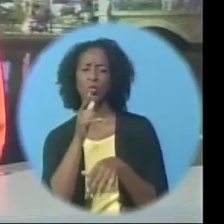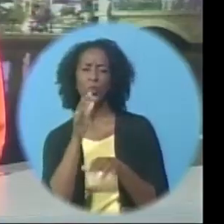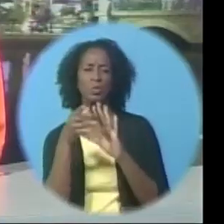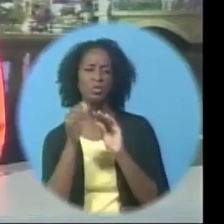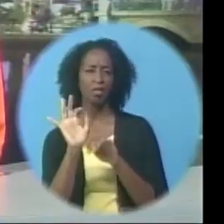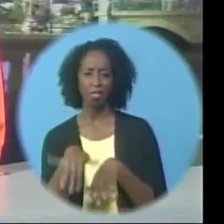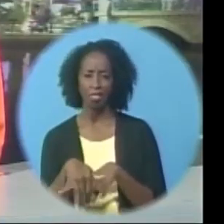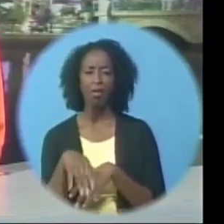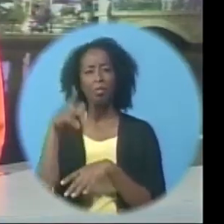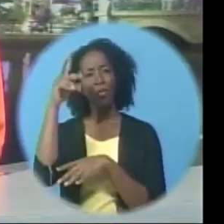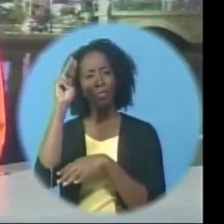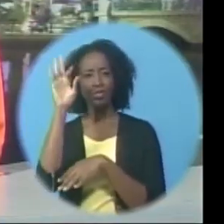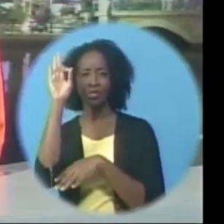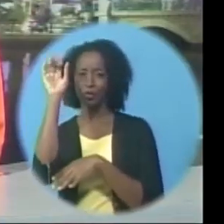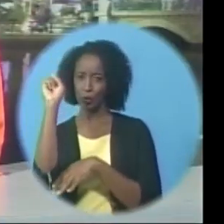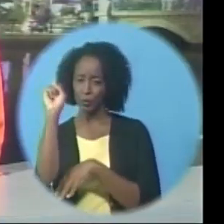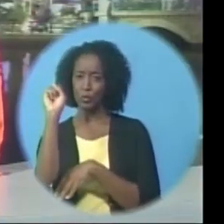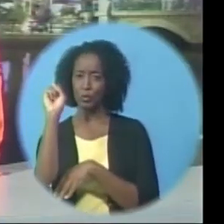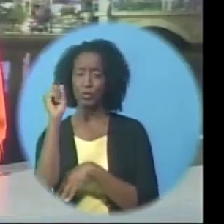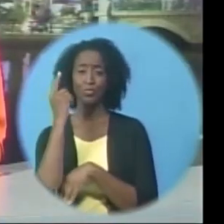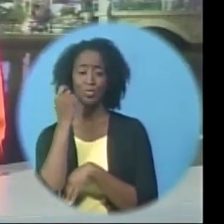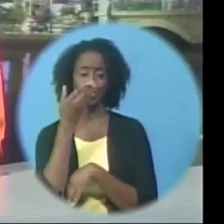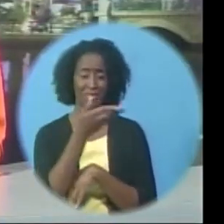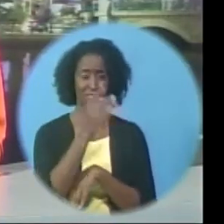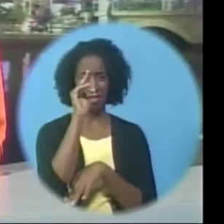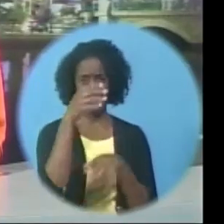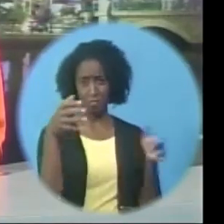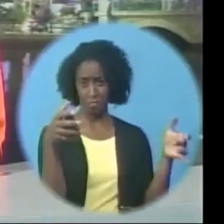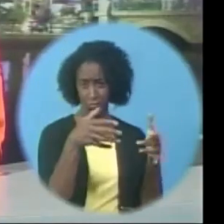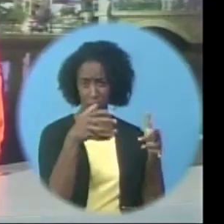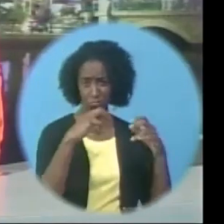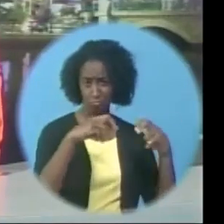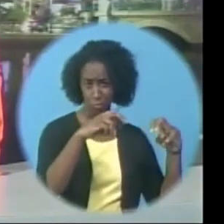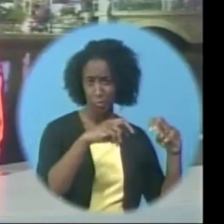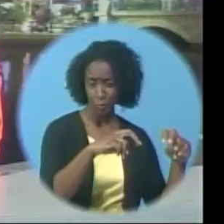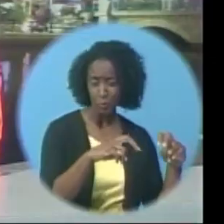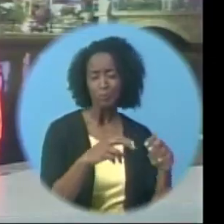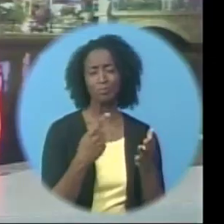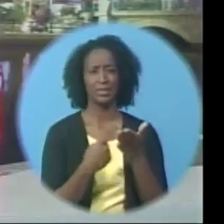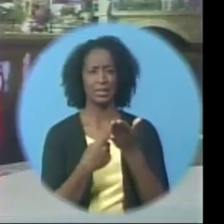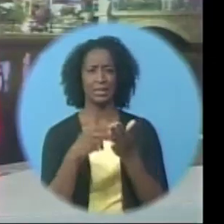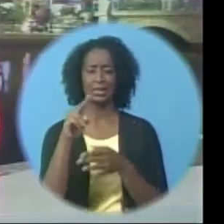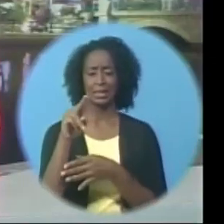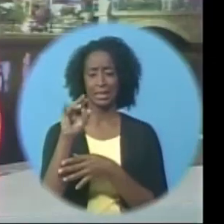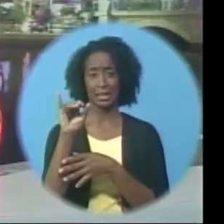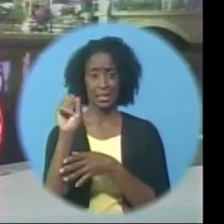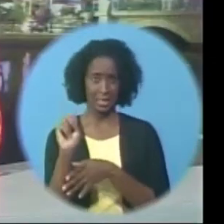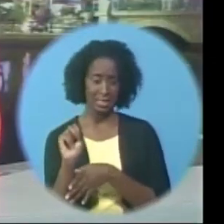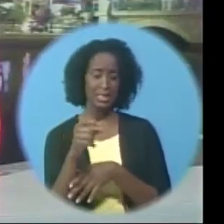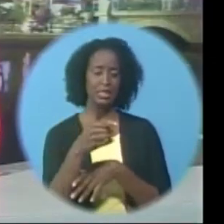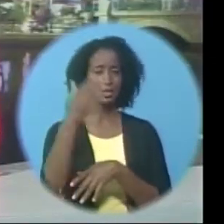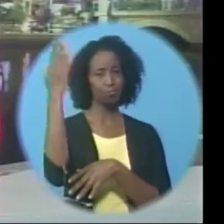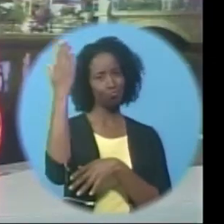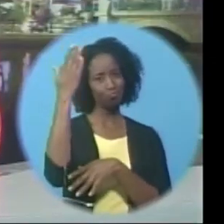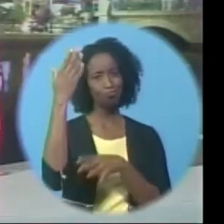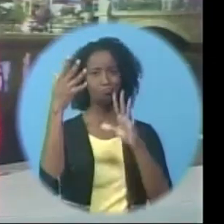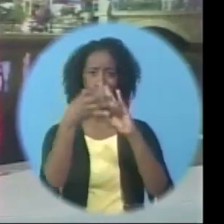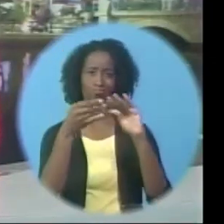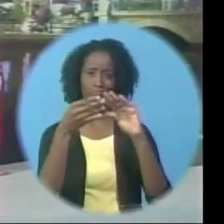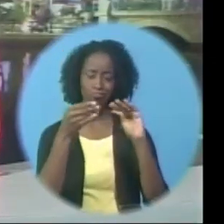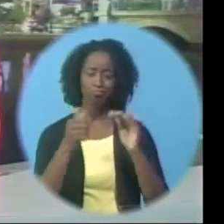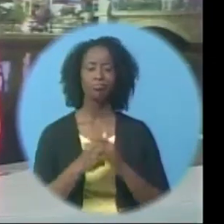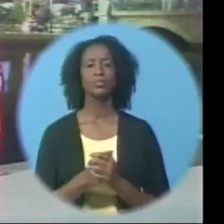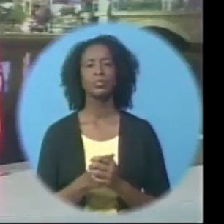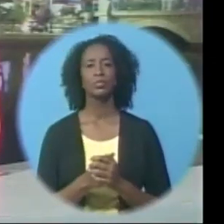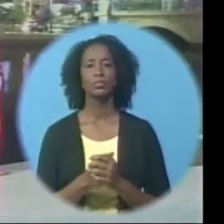Minister Fendel Stewart. He was speaking in Parliament on the National Insurance and Social Security Amendment Bill. Mr. Stewart